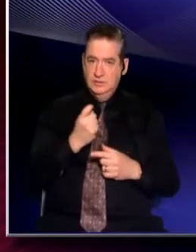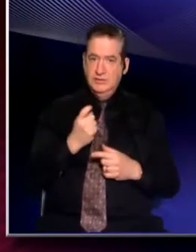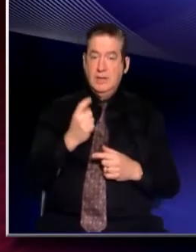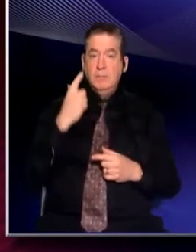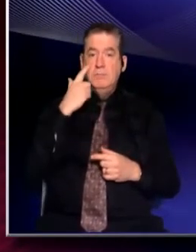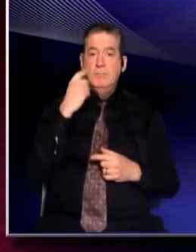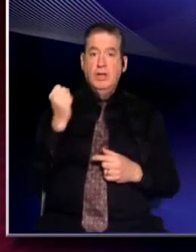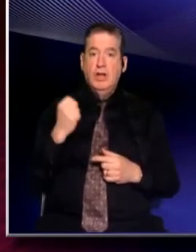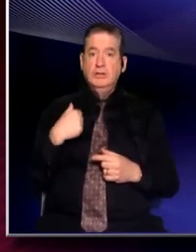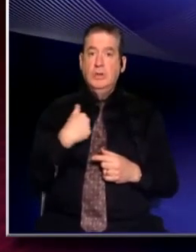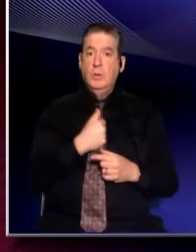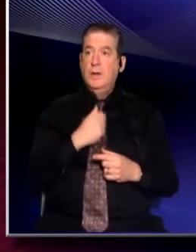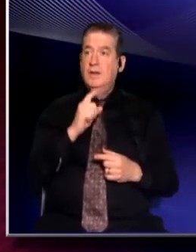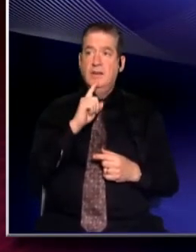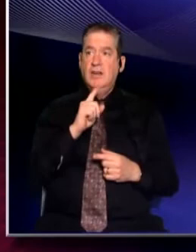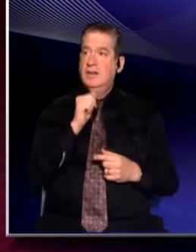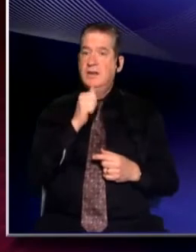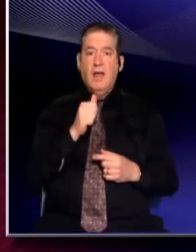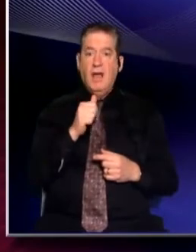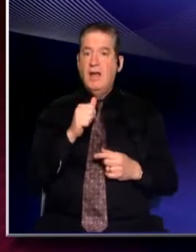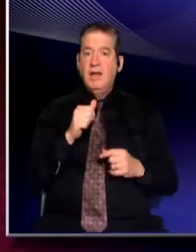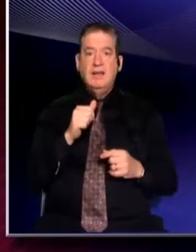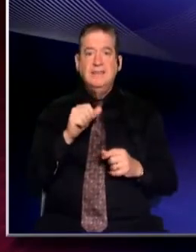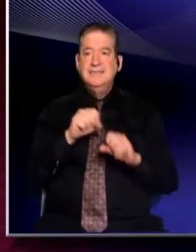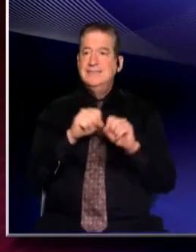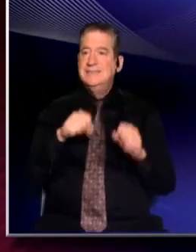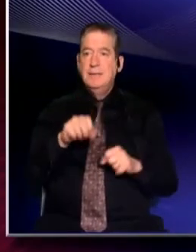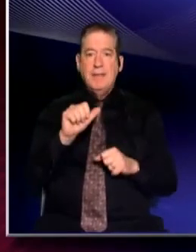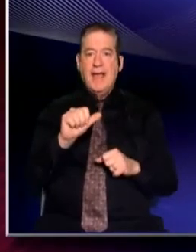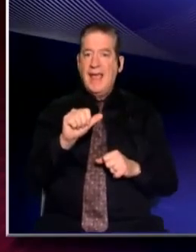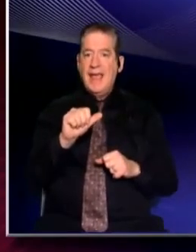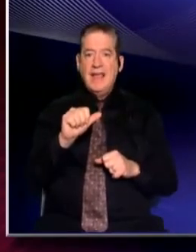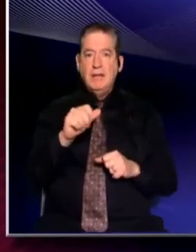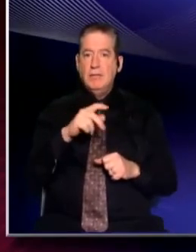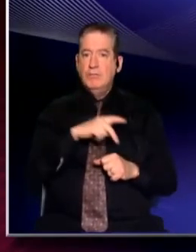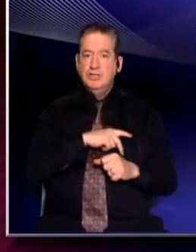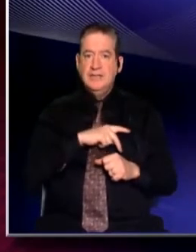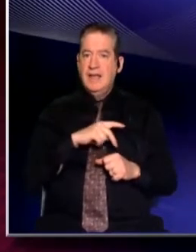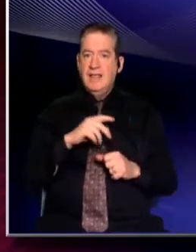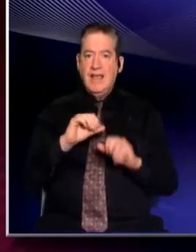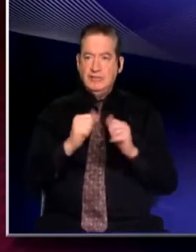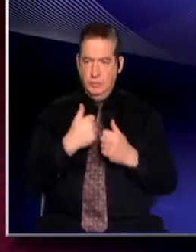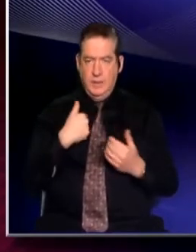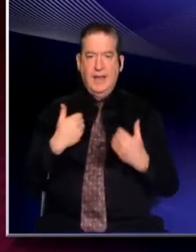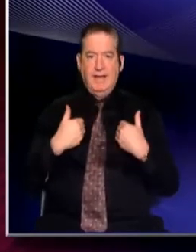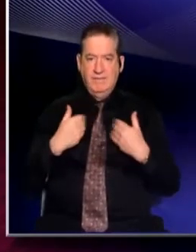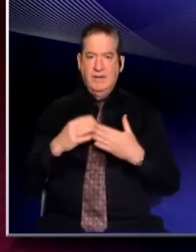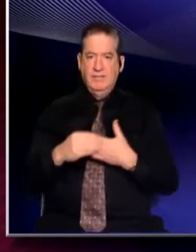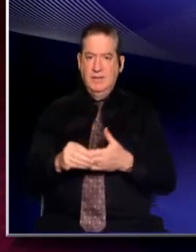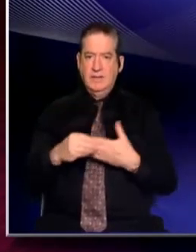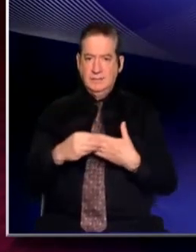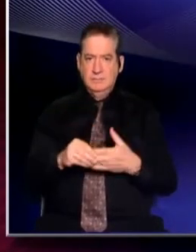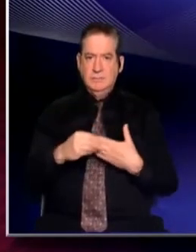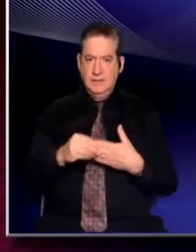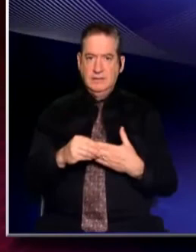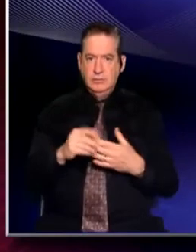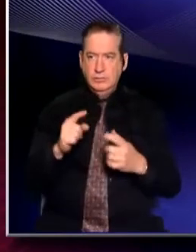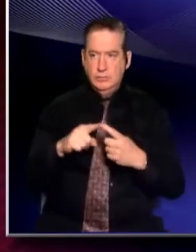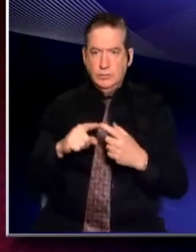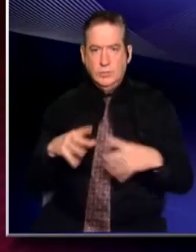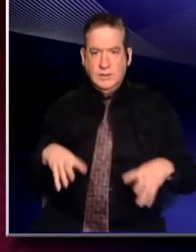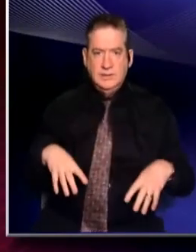Because we are not a System A personnel agency, we have flexibility to